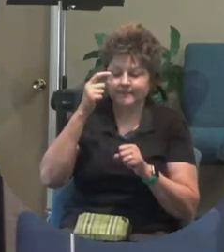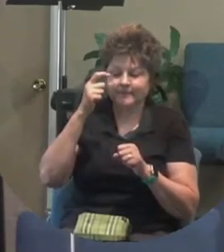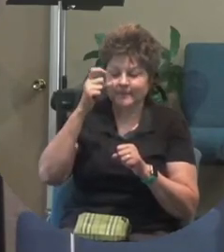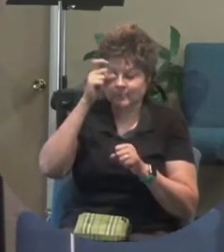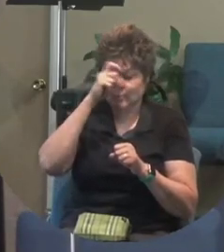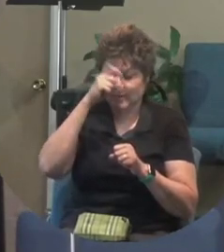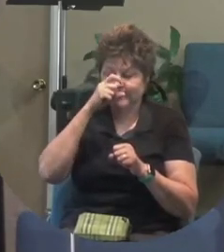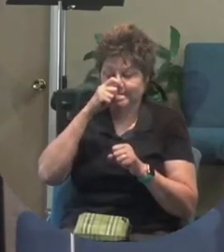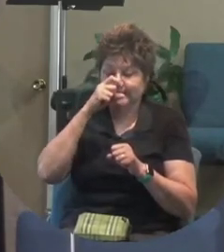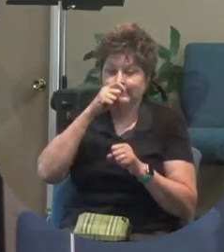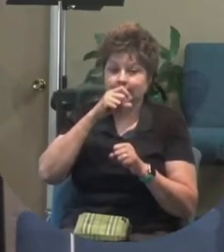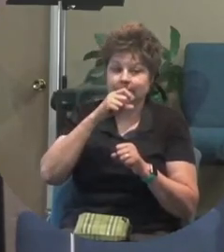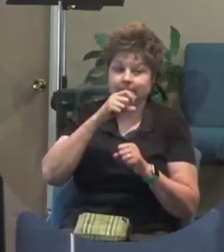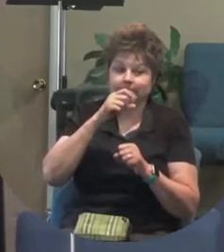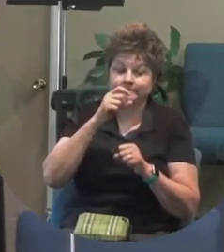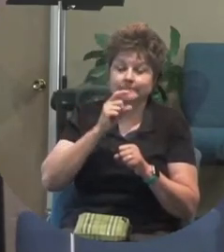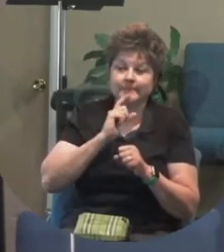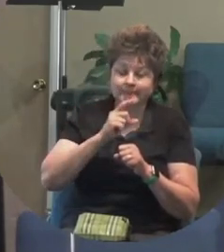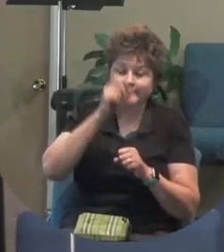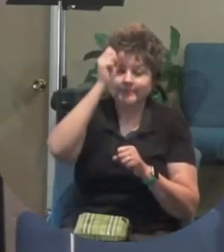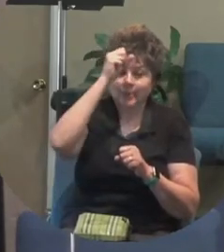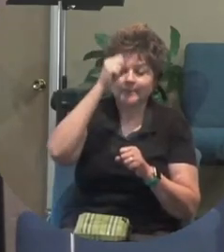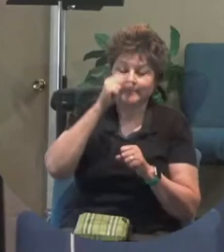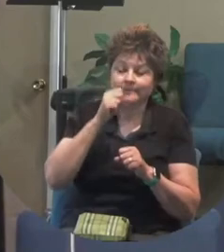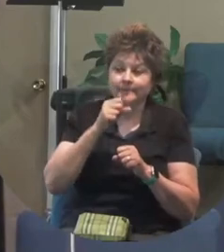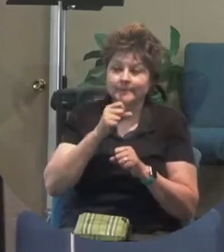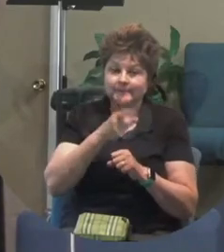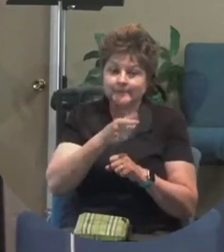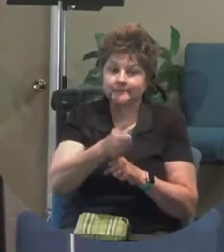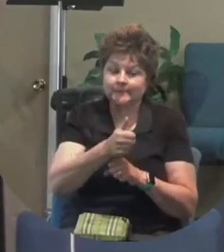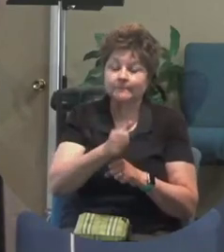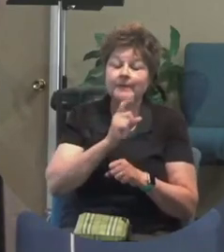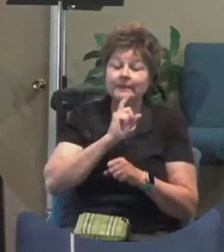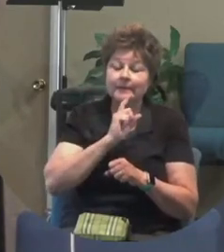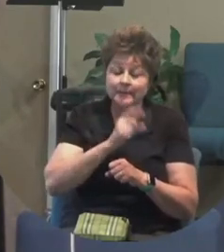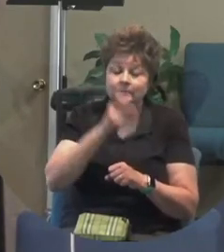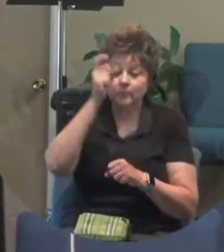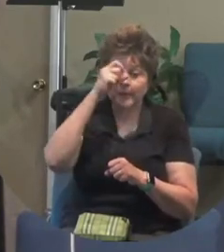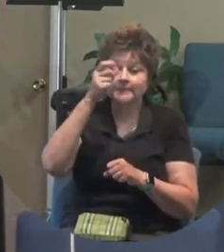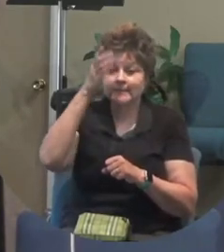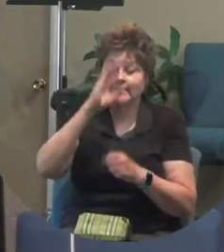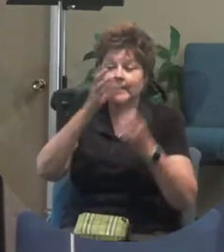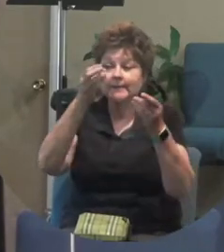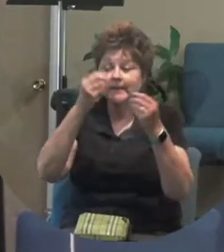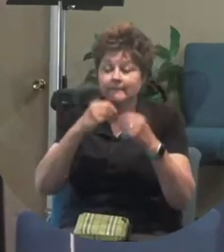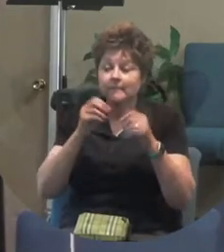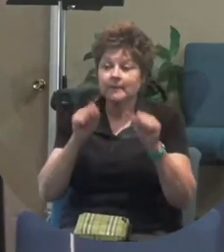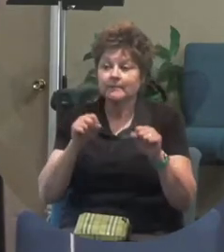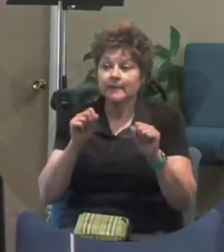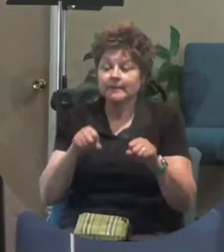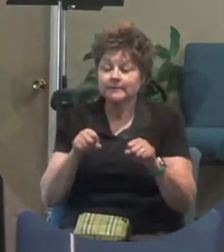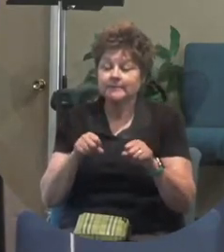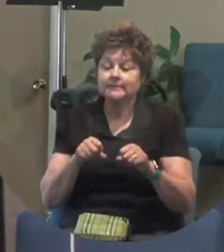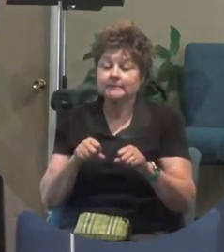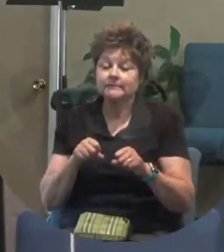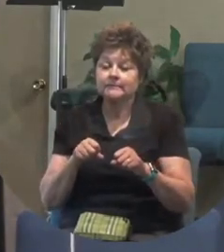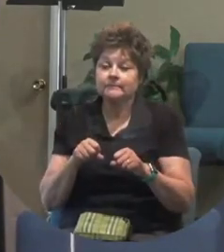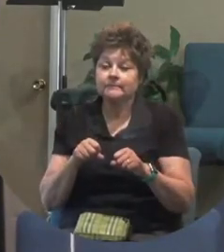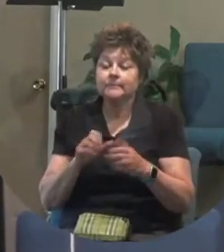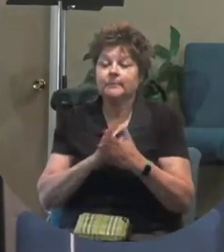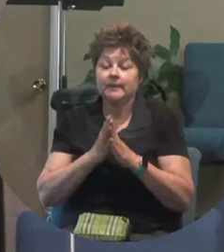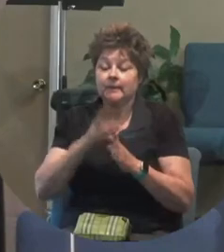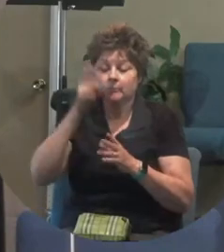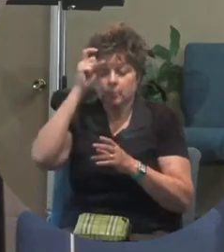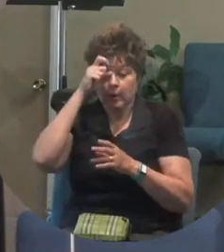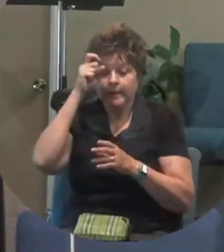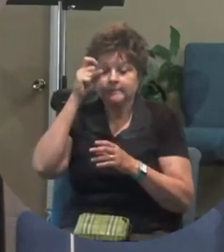pretend. Because he is wise. Because God gave him that capacity and that ability to be wise.